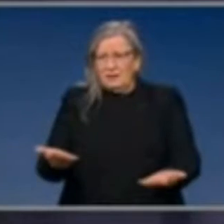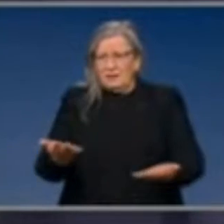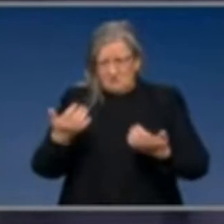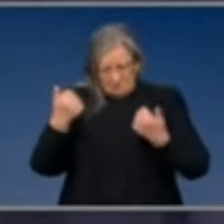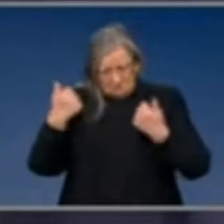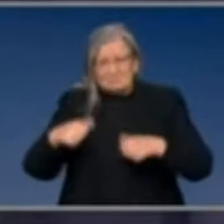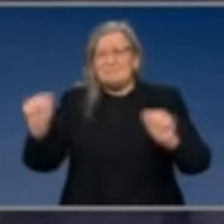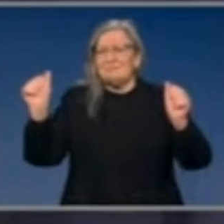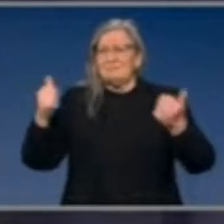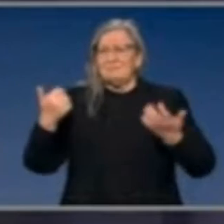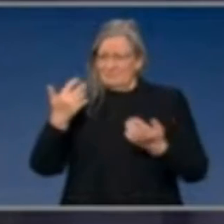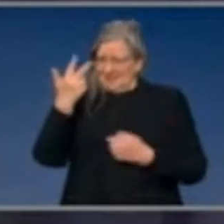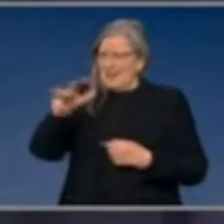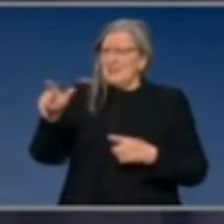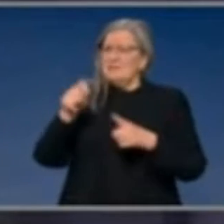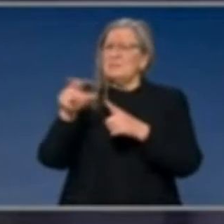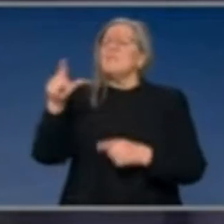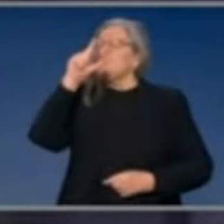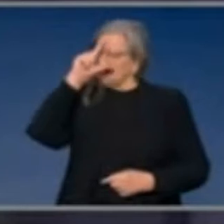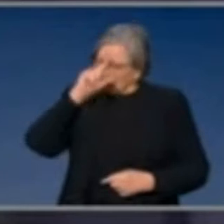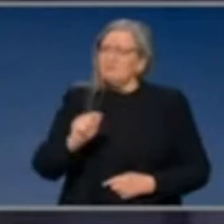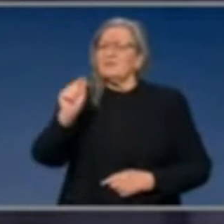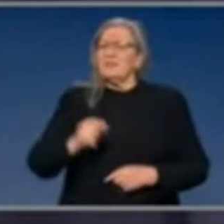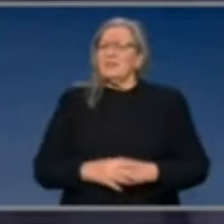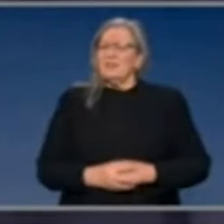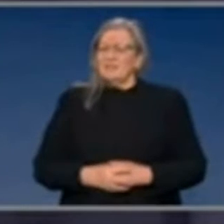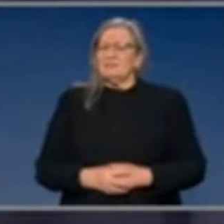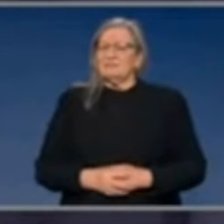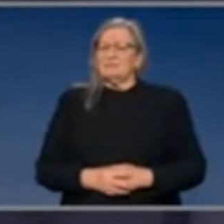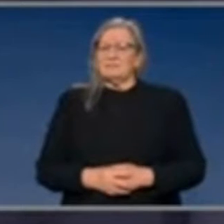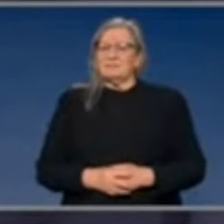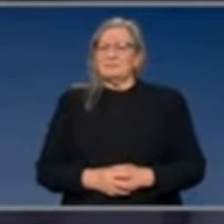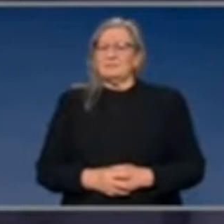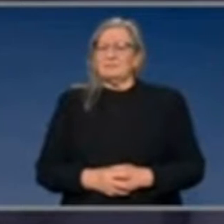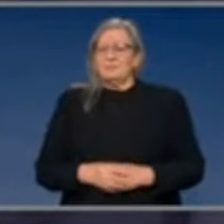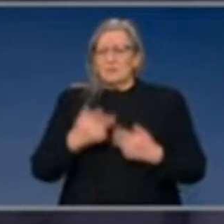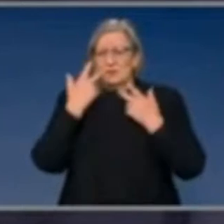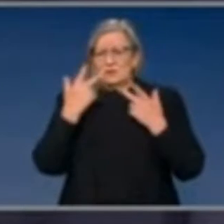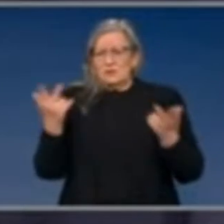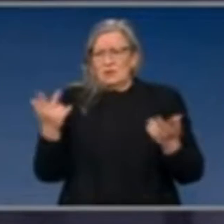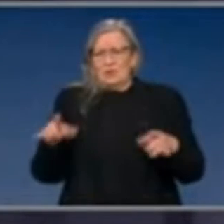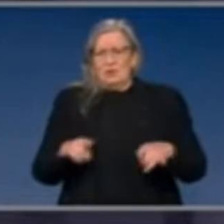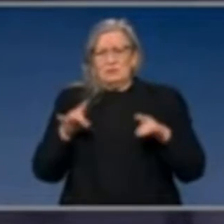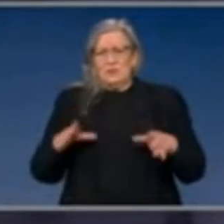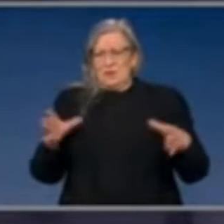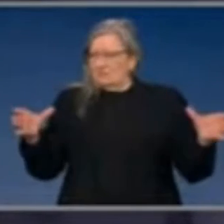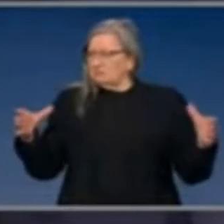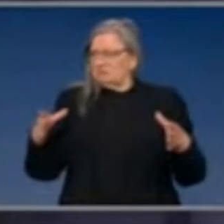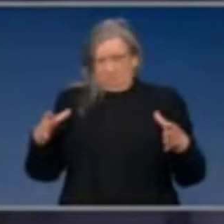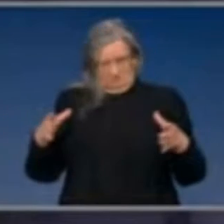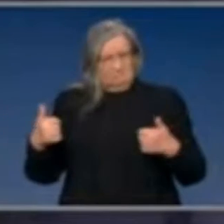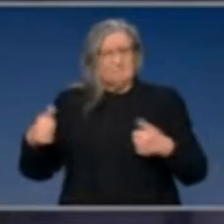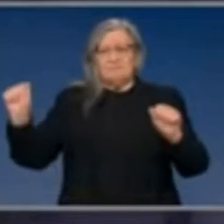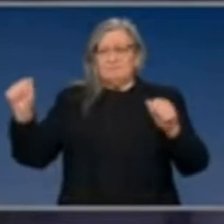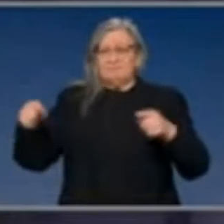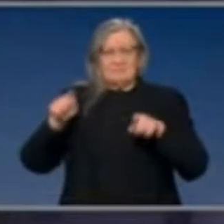real and present. And we see that with what we've already been able to do as a nation with regards to our different age